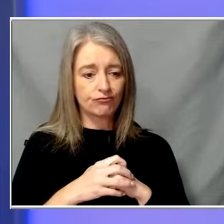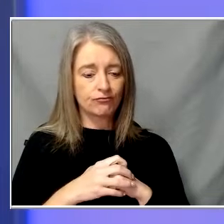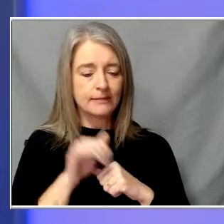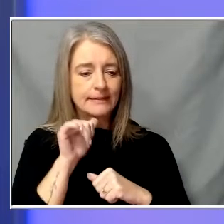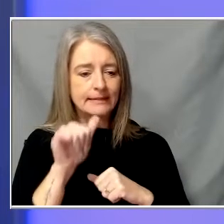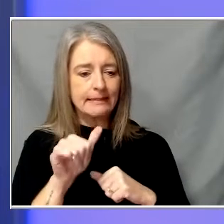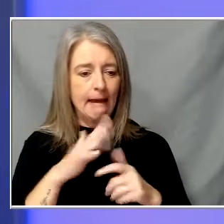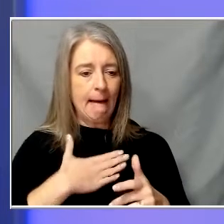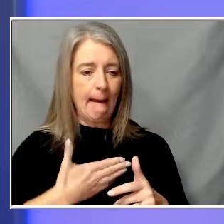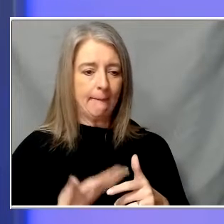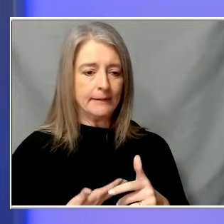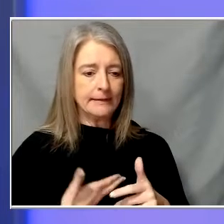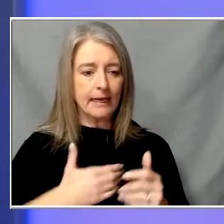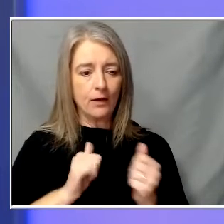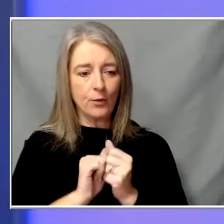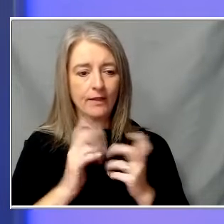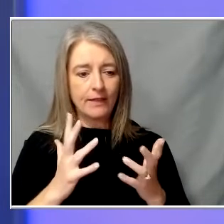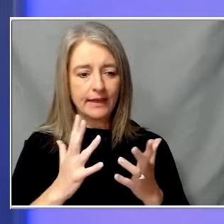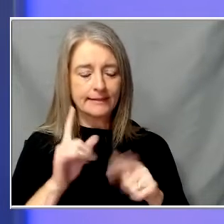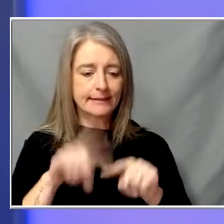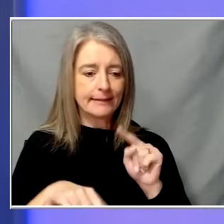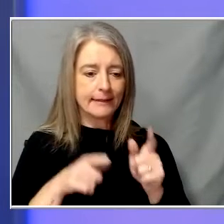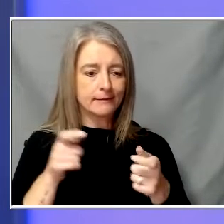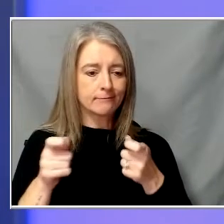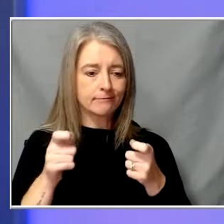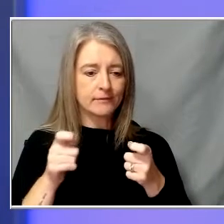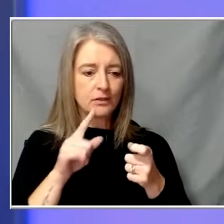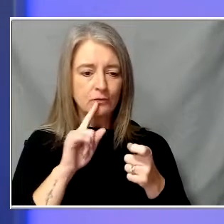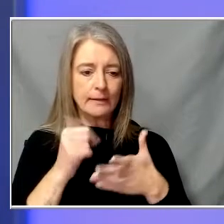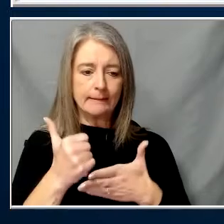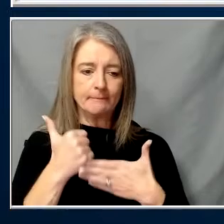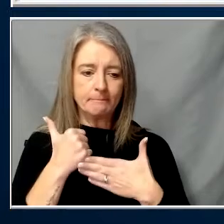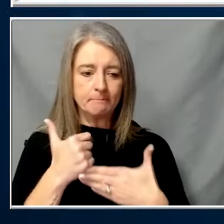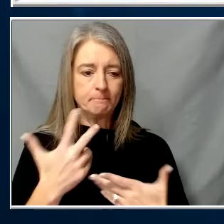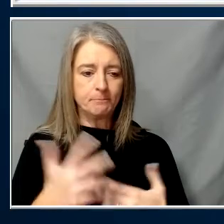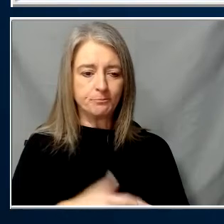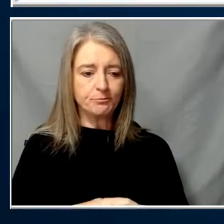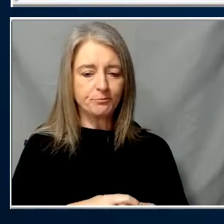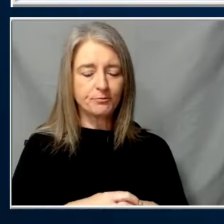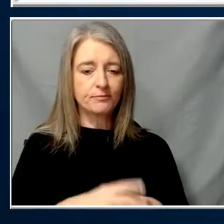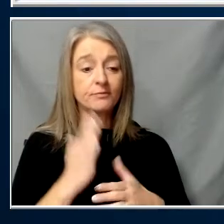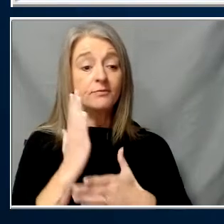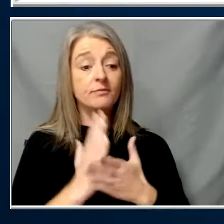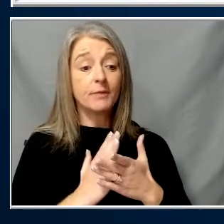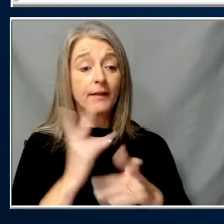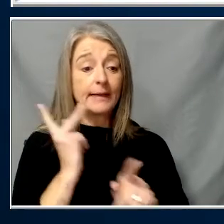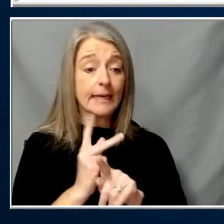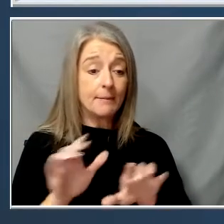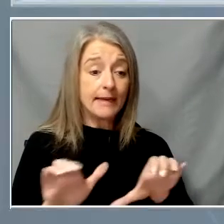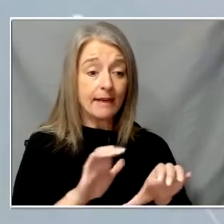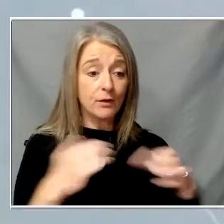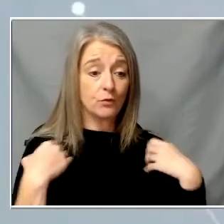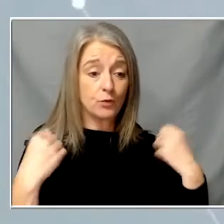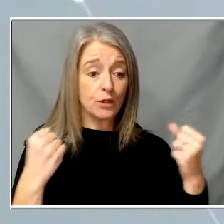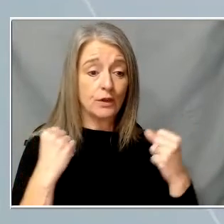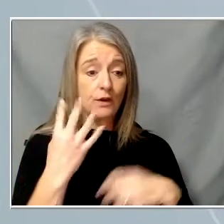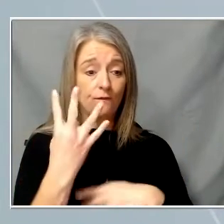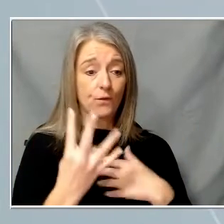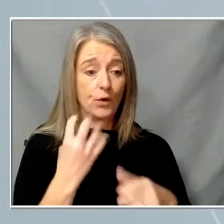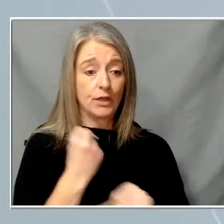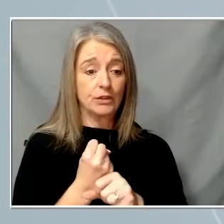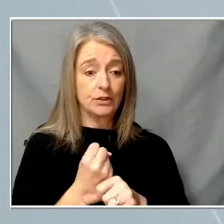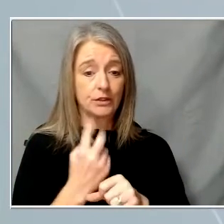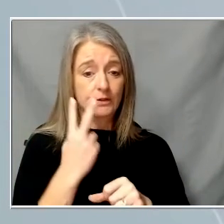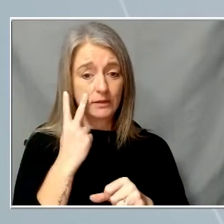upset about the things that were out of my control was definitely a major piece of that. And part of that was also staying active and working out. 4 years ago, we saw video of you that